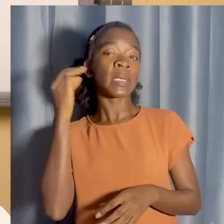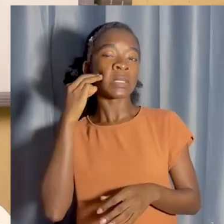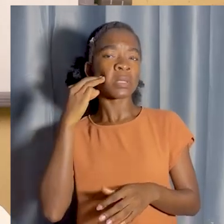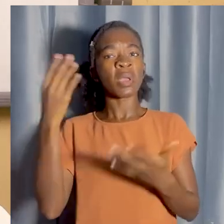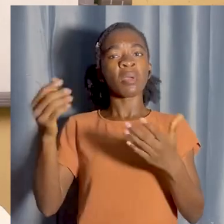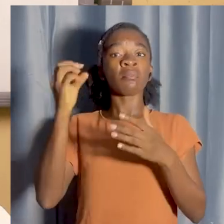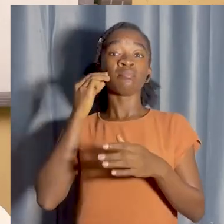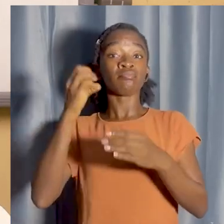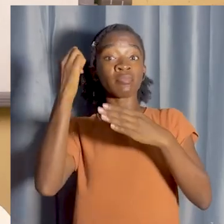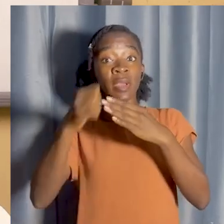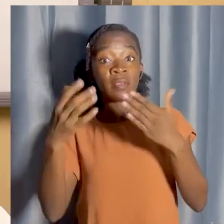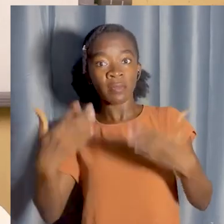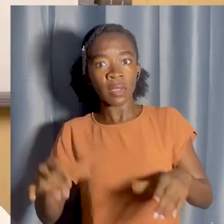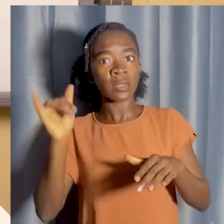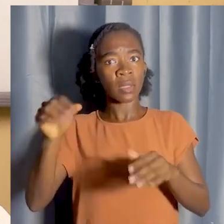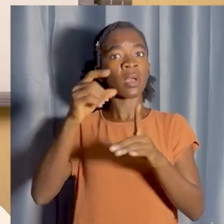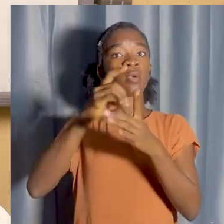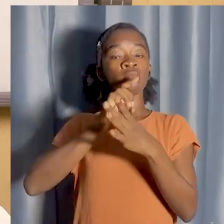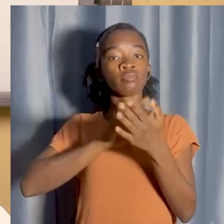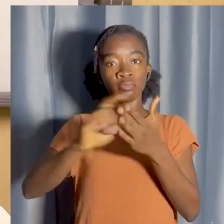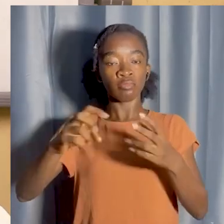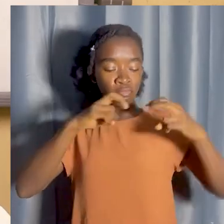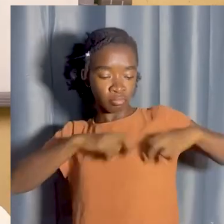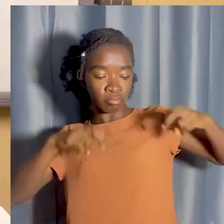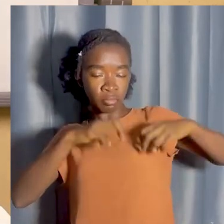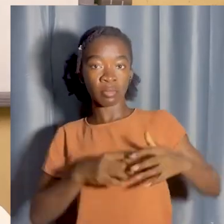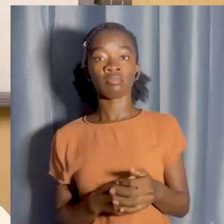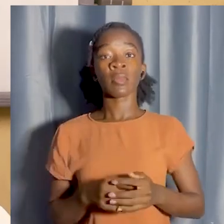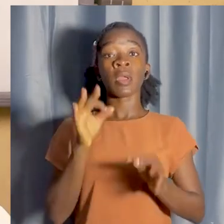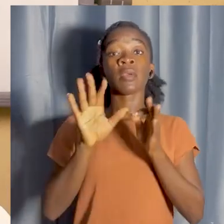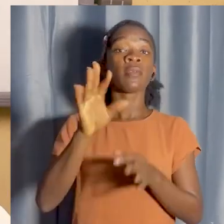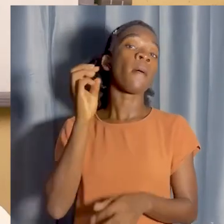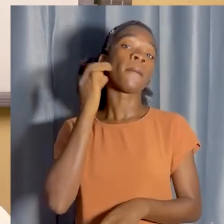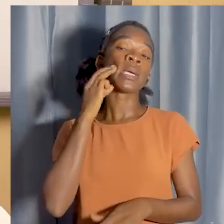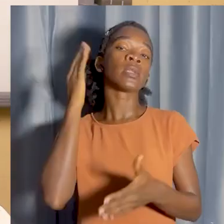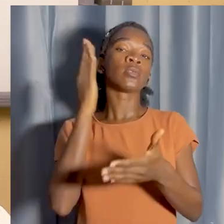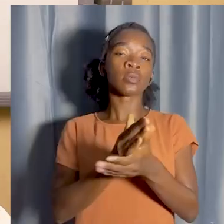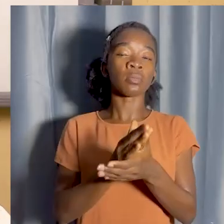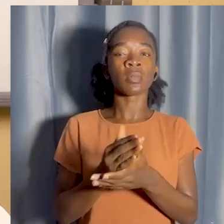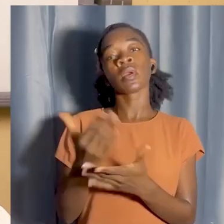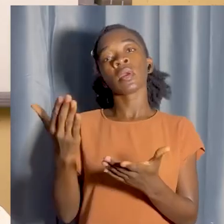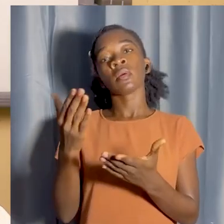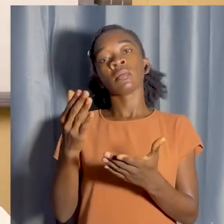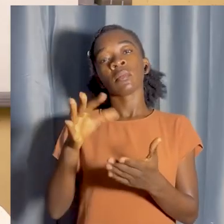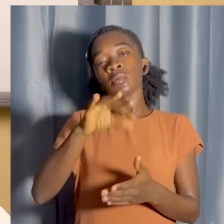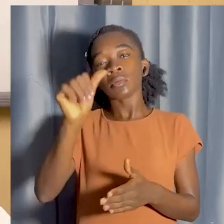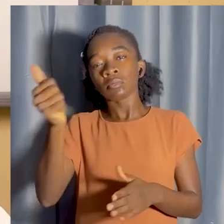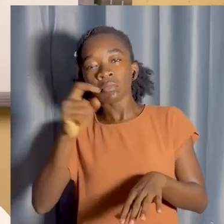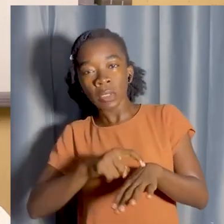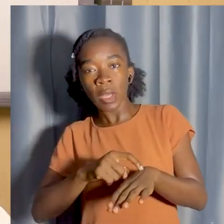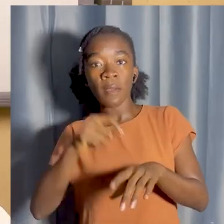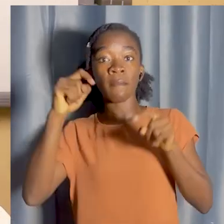menses have ended. For women who have stopped having their menses, you can do that anytime. Choose a time in the month that you always